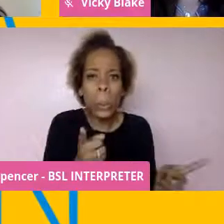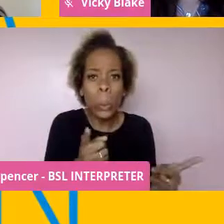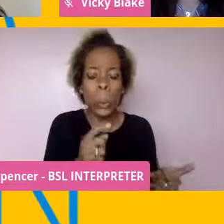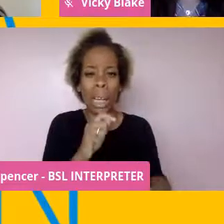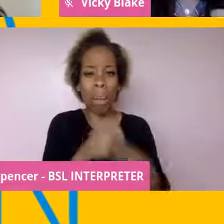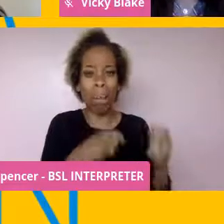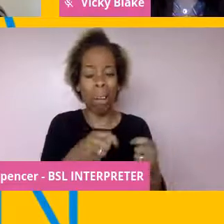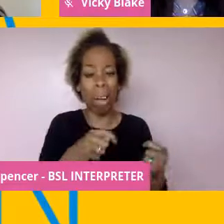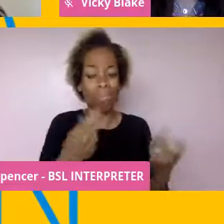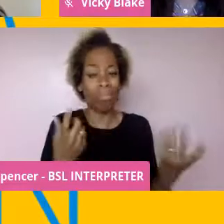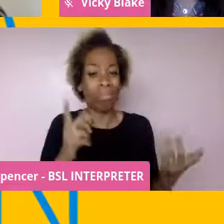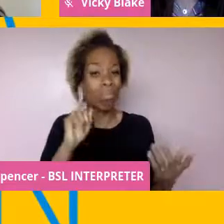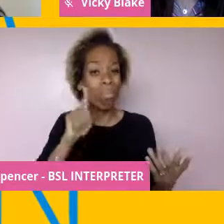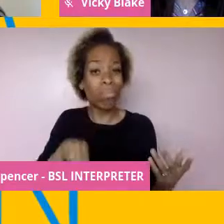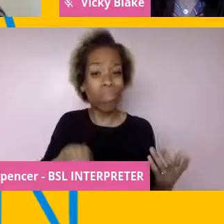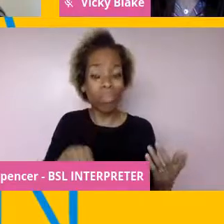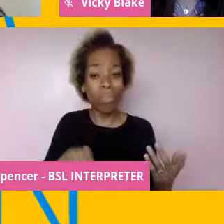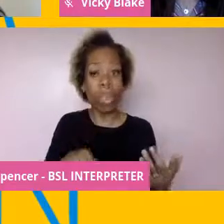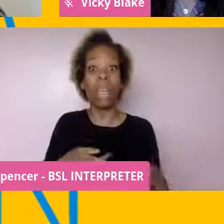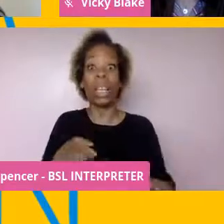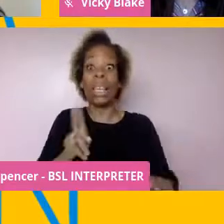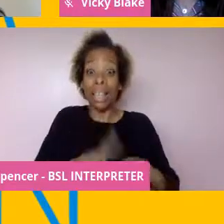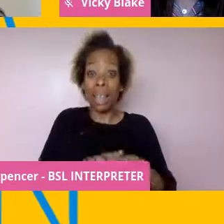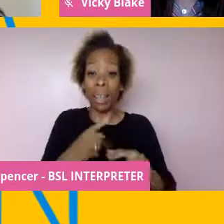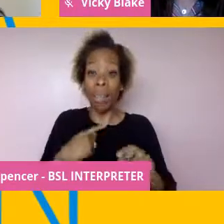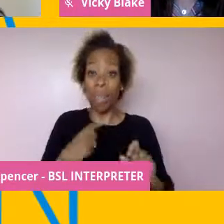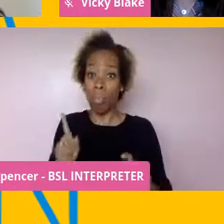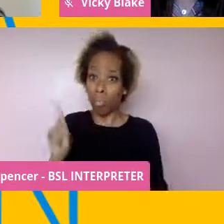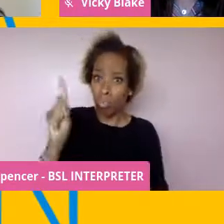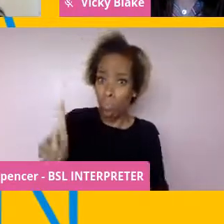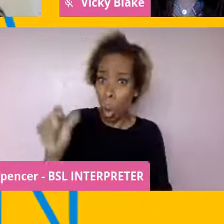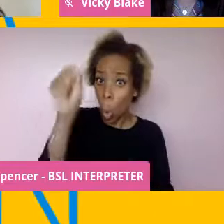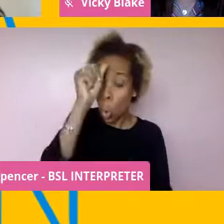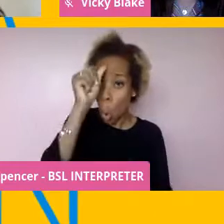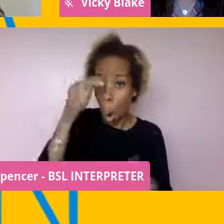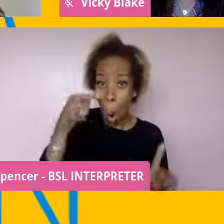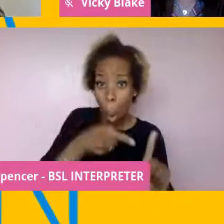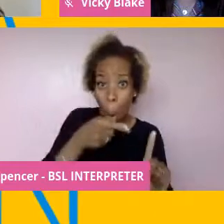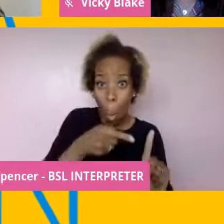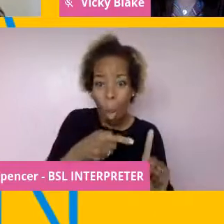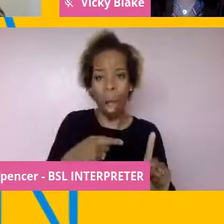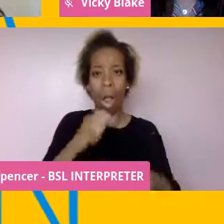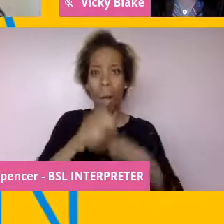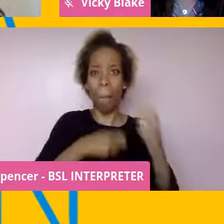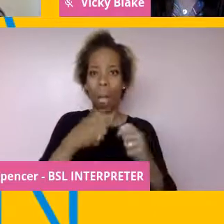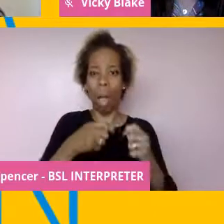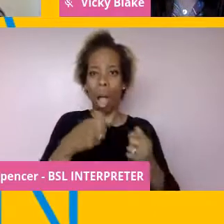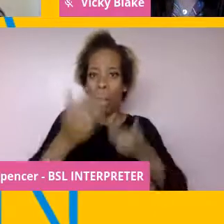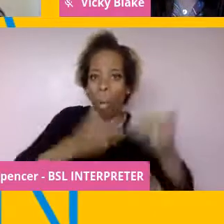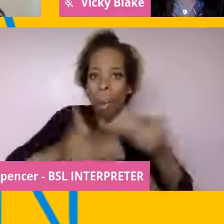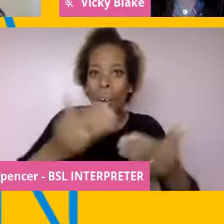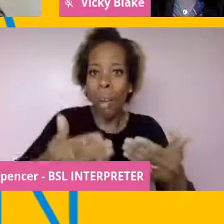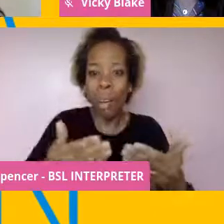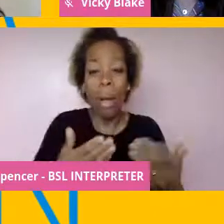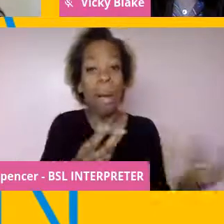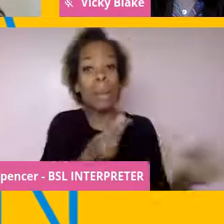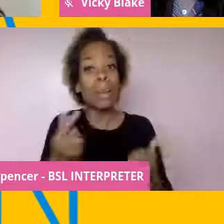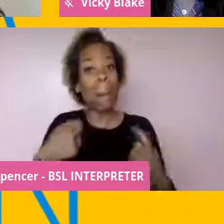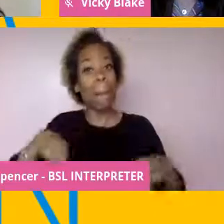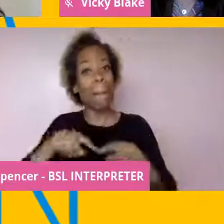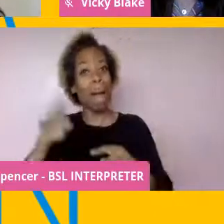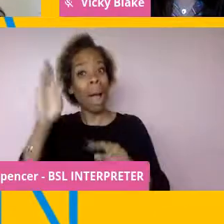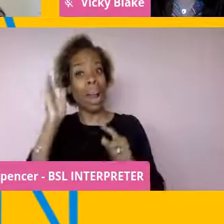informal networks that people build up between themselves. Often hourly paid lecturers don't even realise they can be in the union, and that's